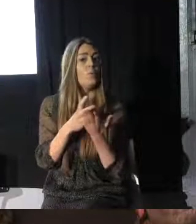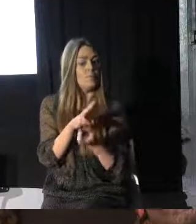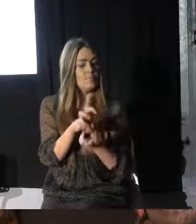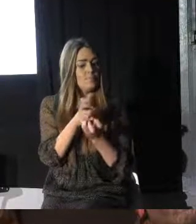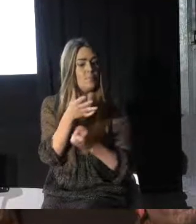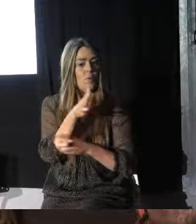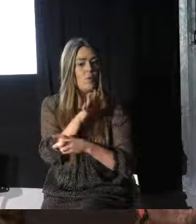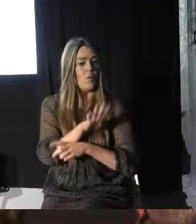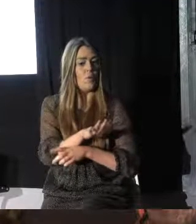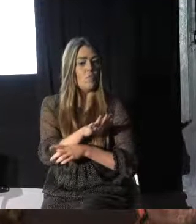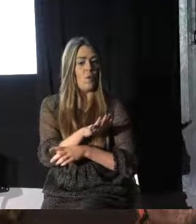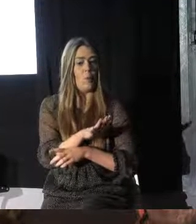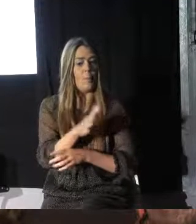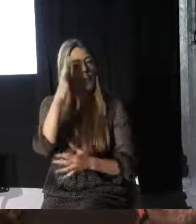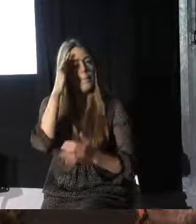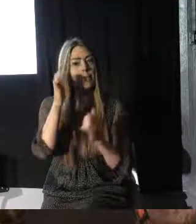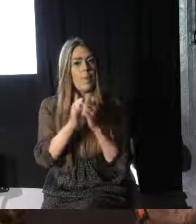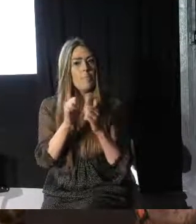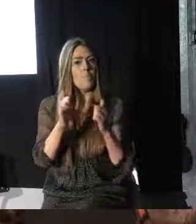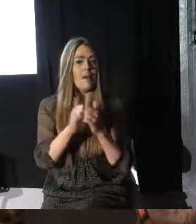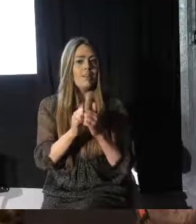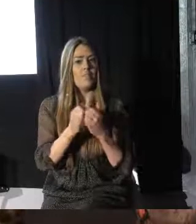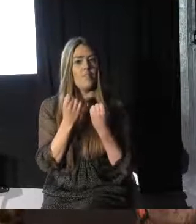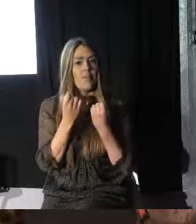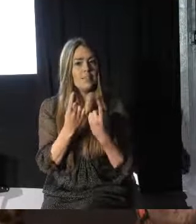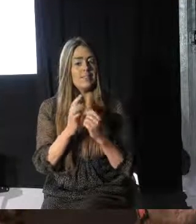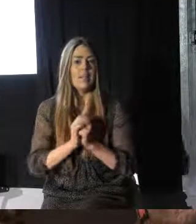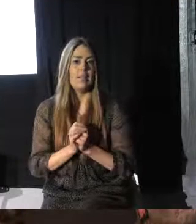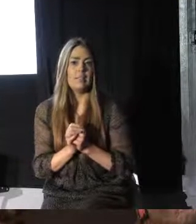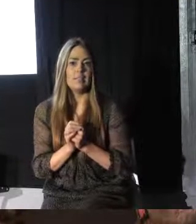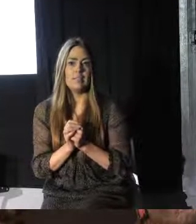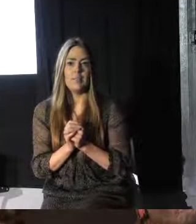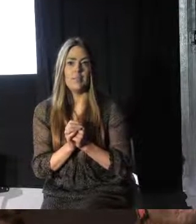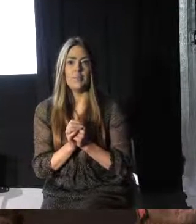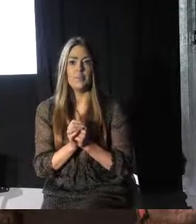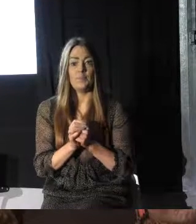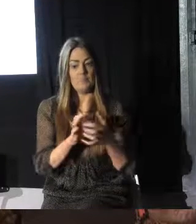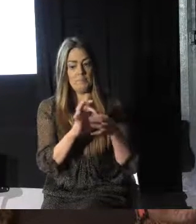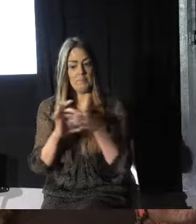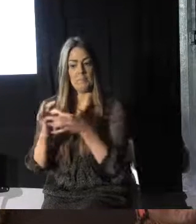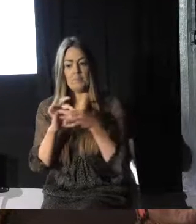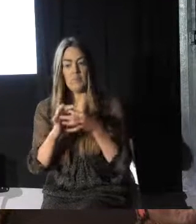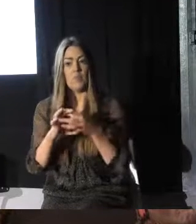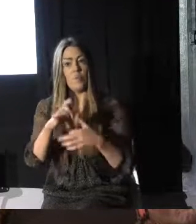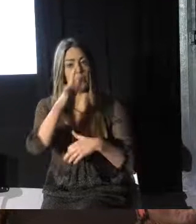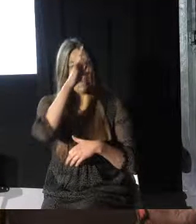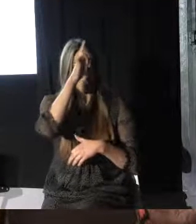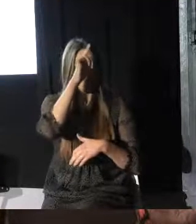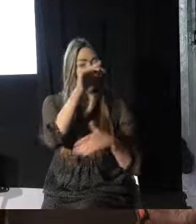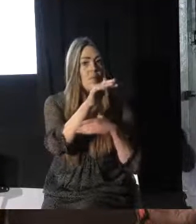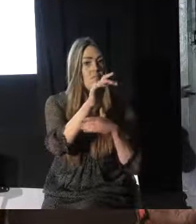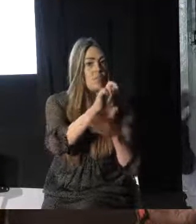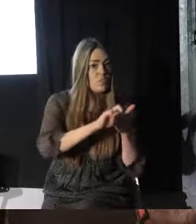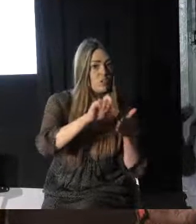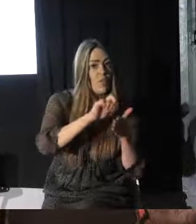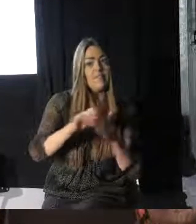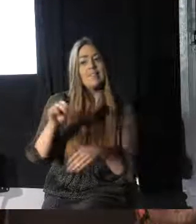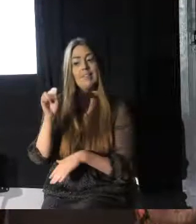the Memorandum of Understanding on museum cooperation between the German Foreign Office and the